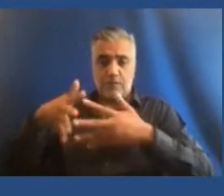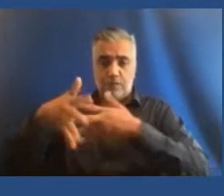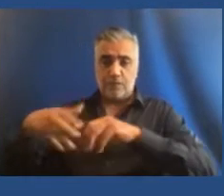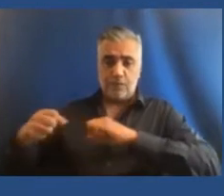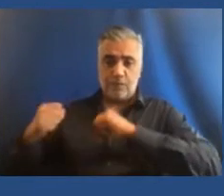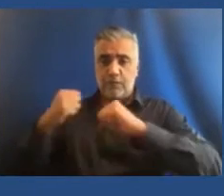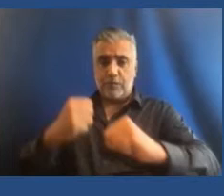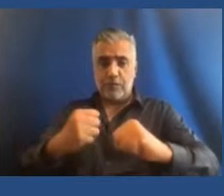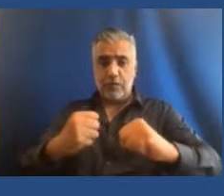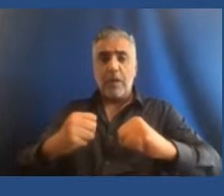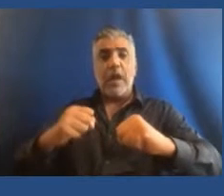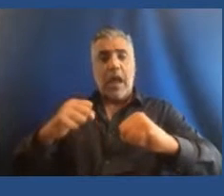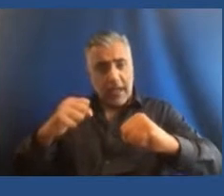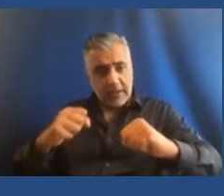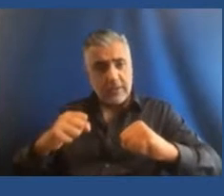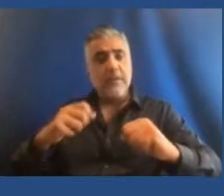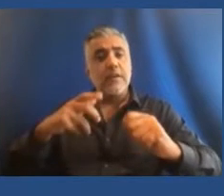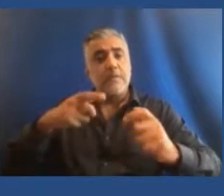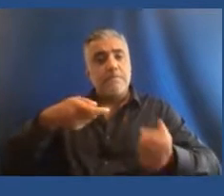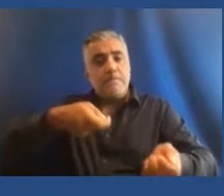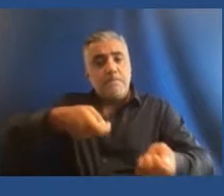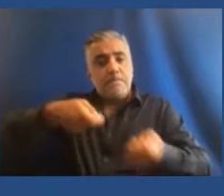towards everyone.